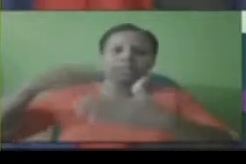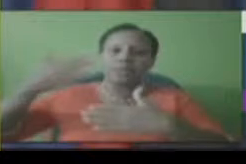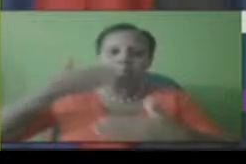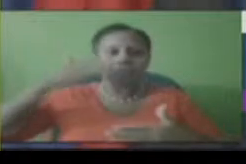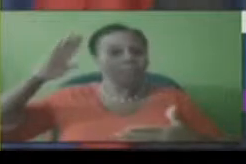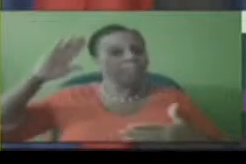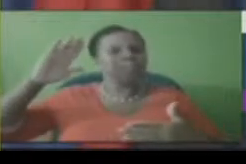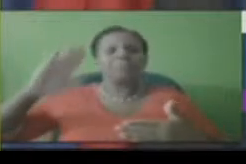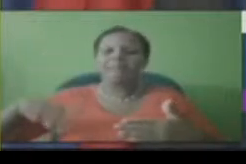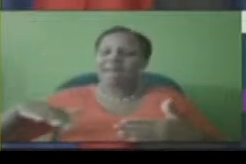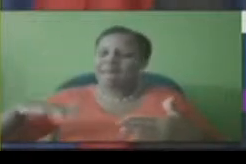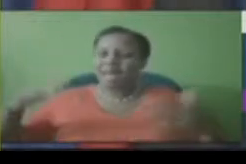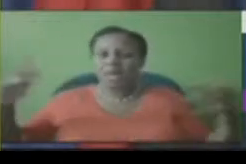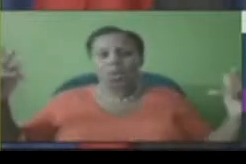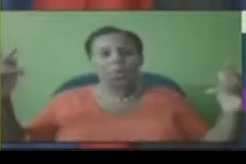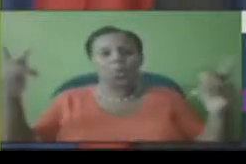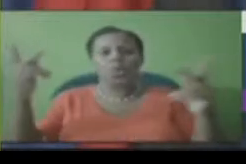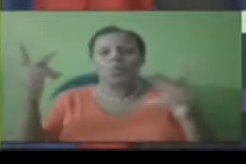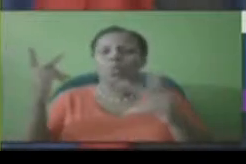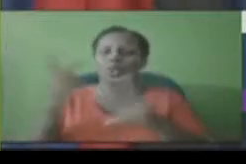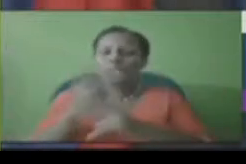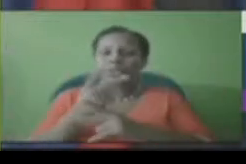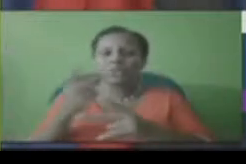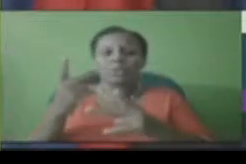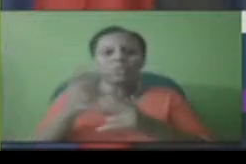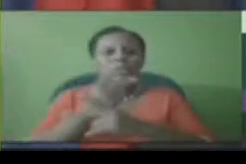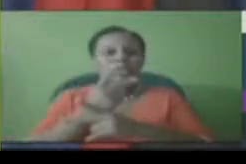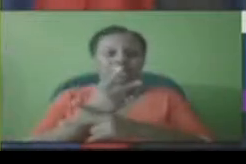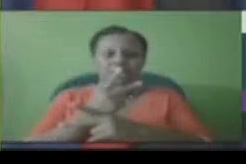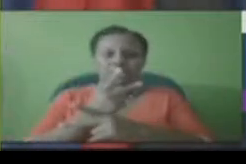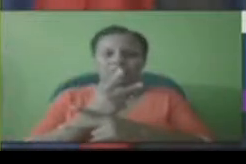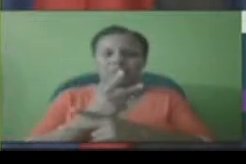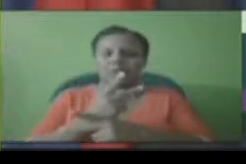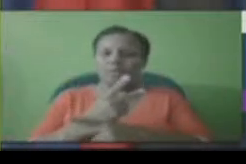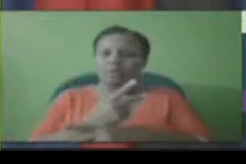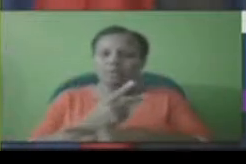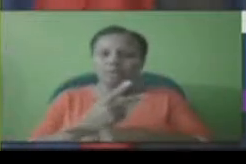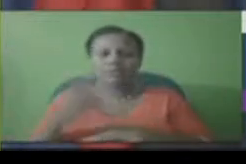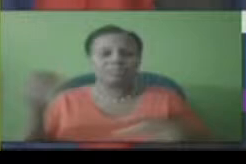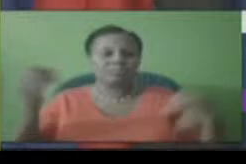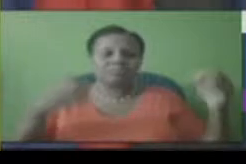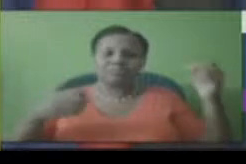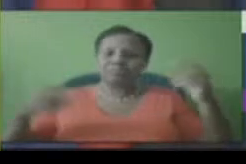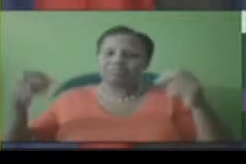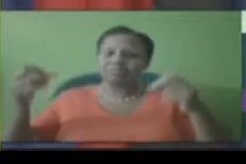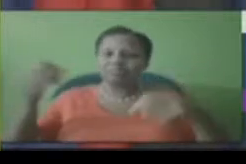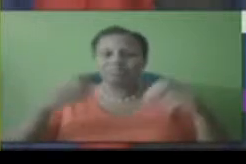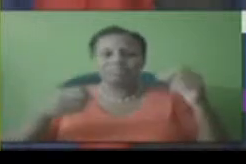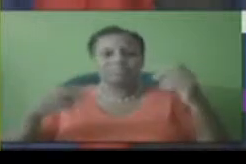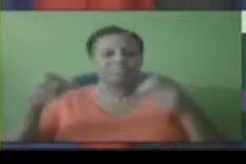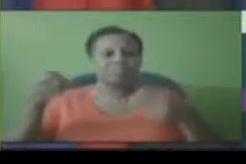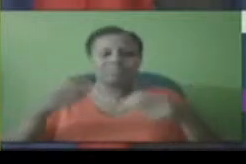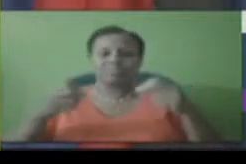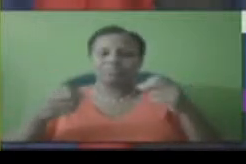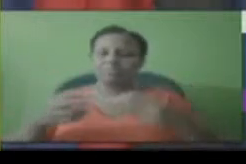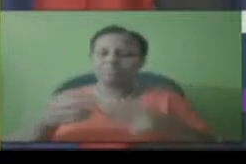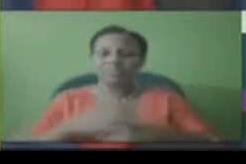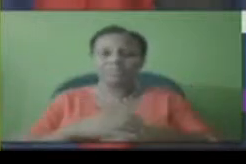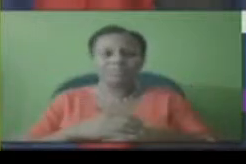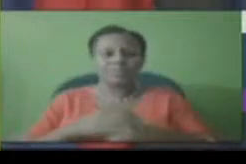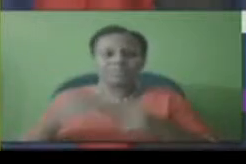virtually a battle zone. So differences of opinion ought to be differences of